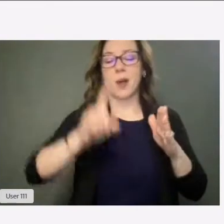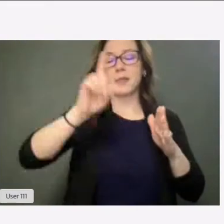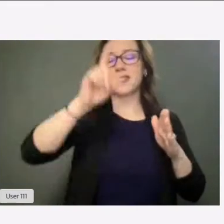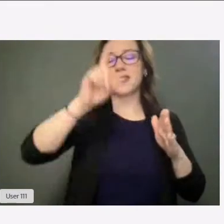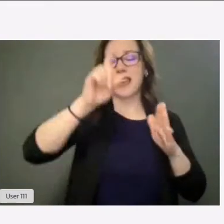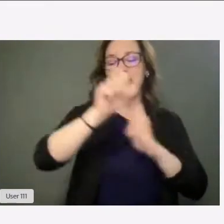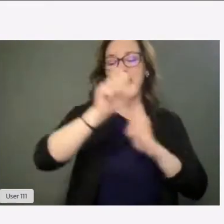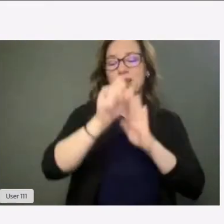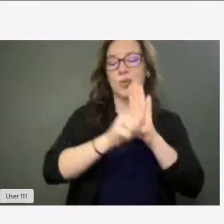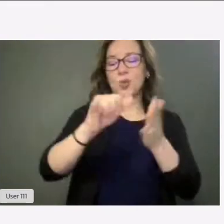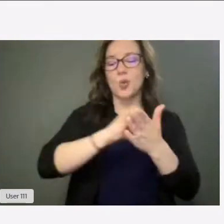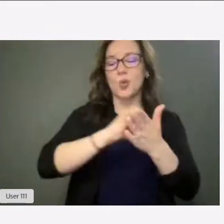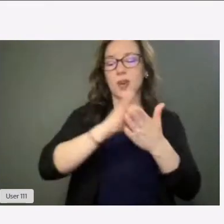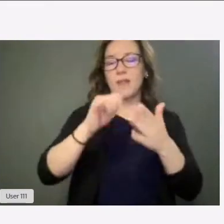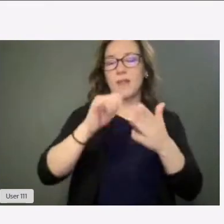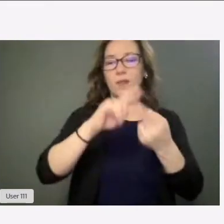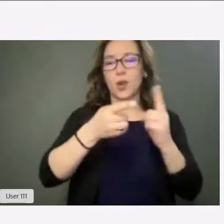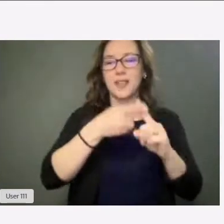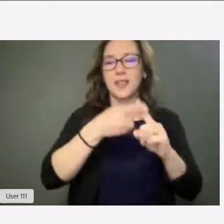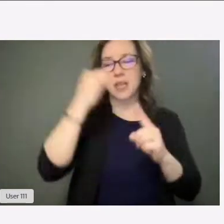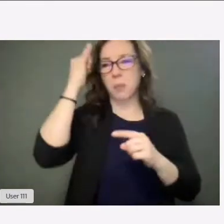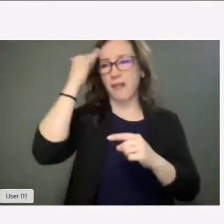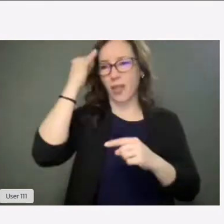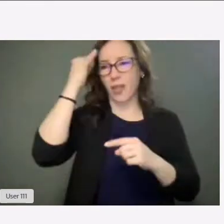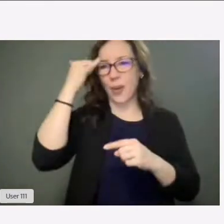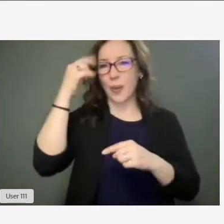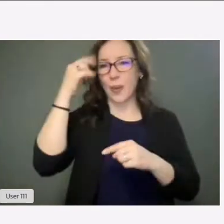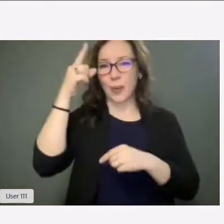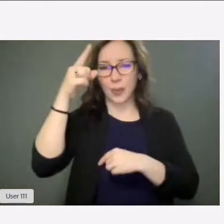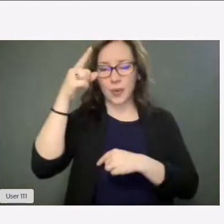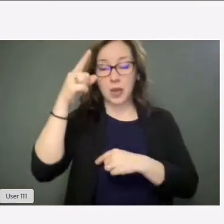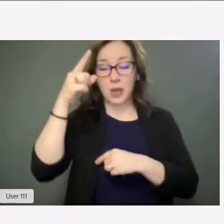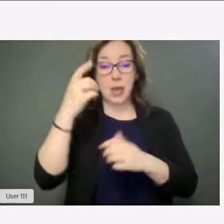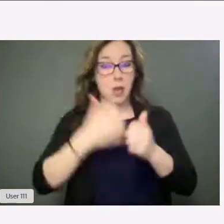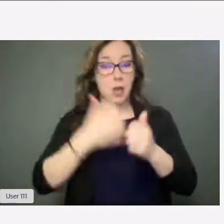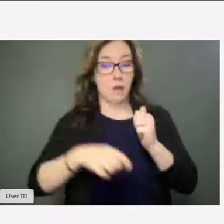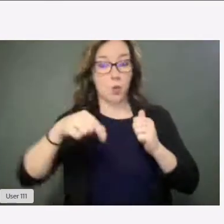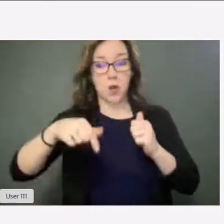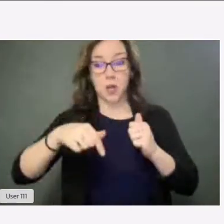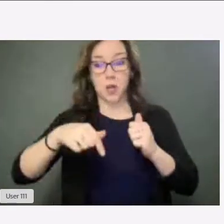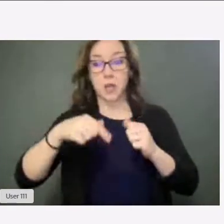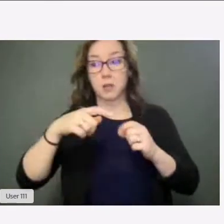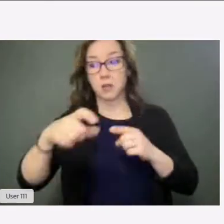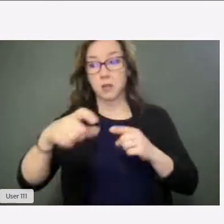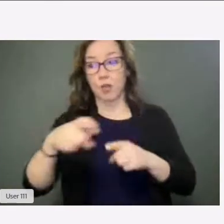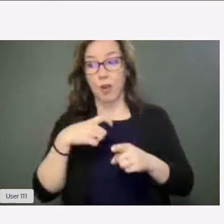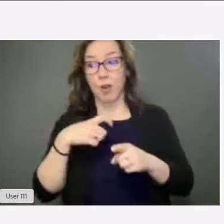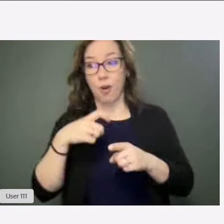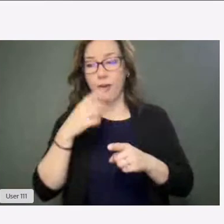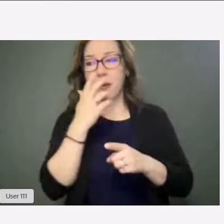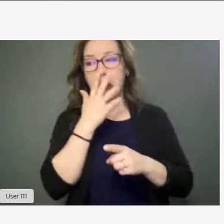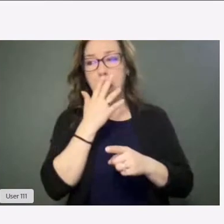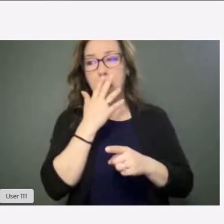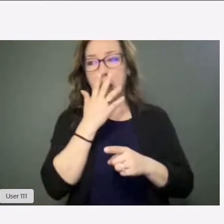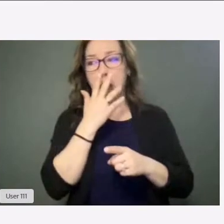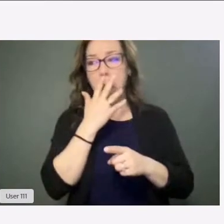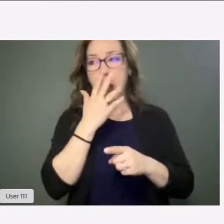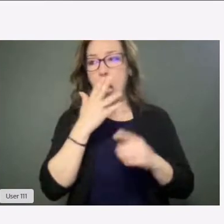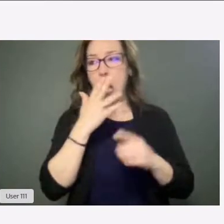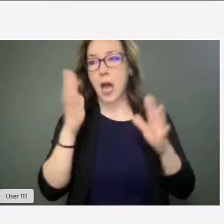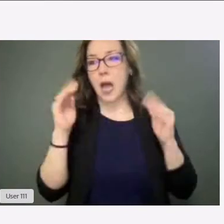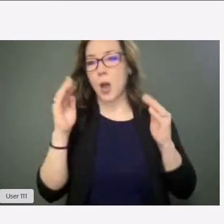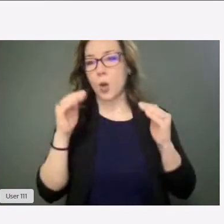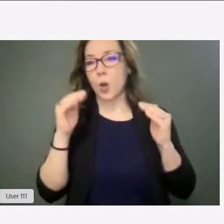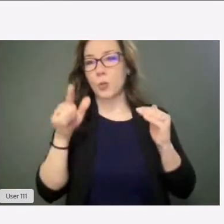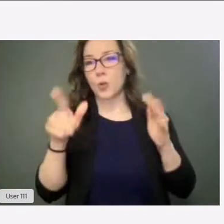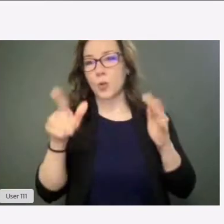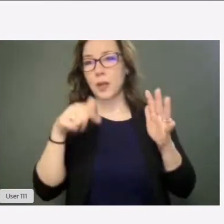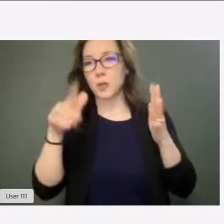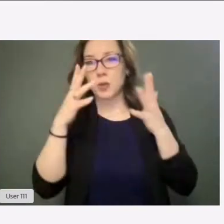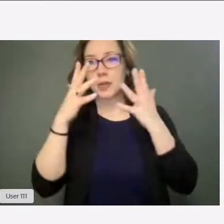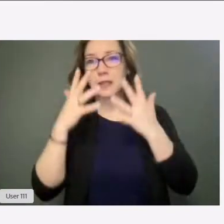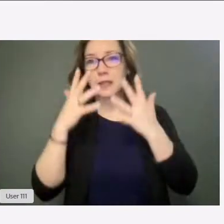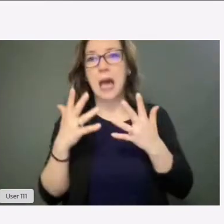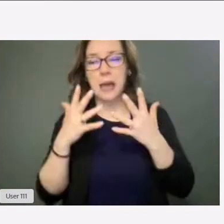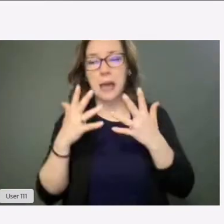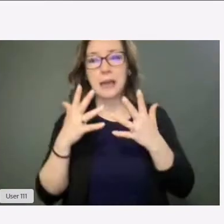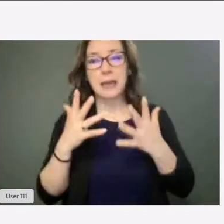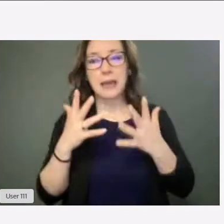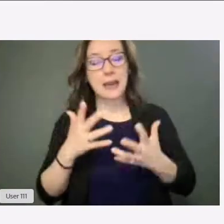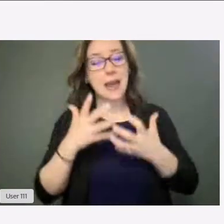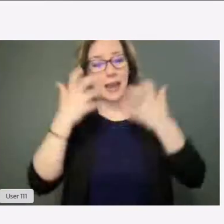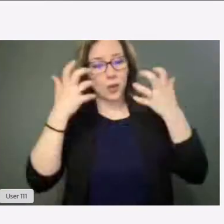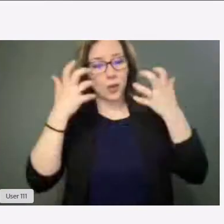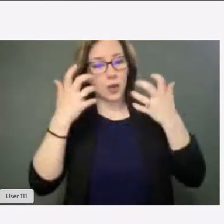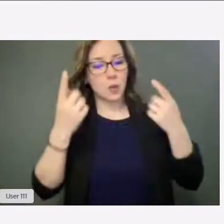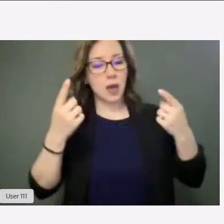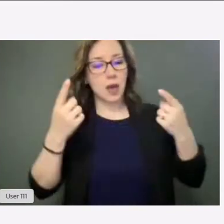up in Buffalo, and I think everybody on this phone call, I hope, was saddened and angry about